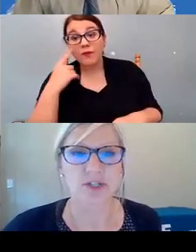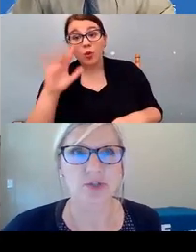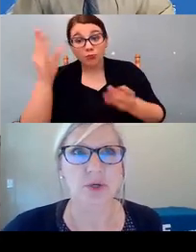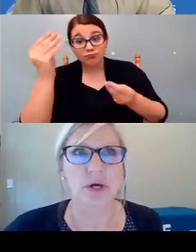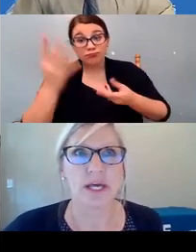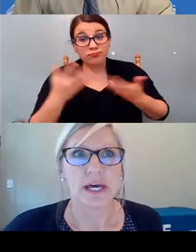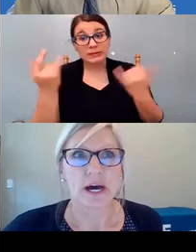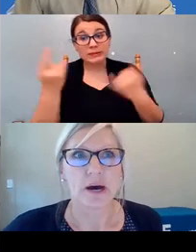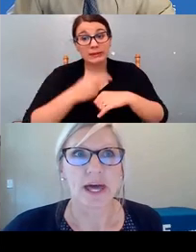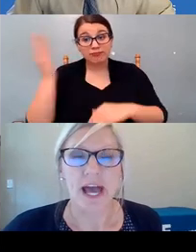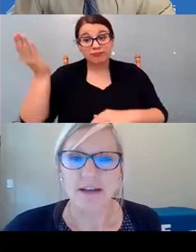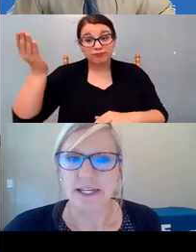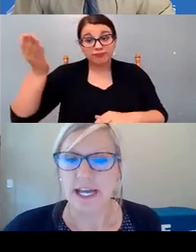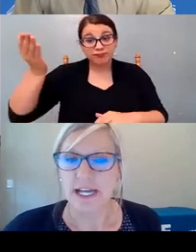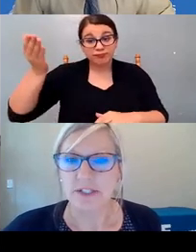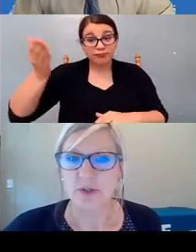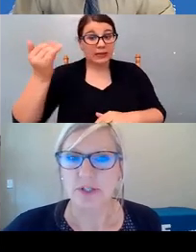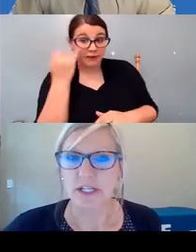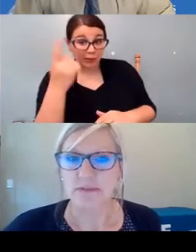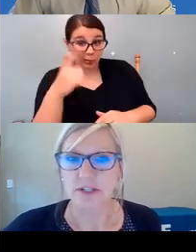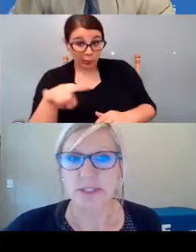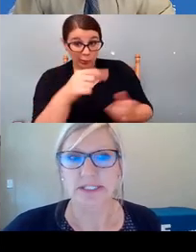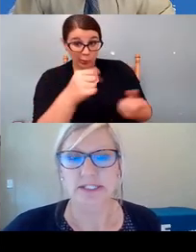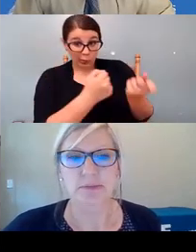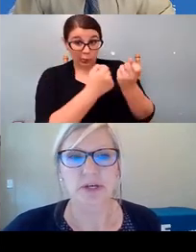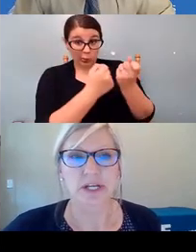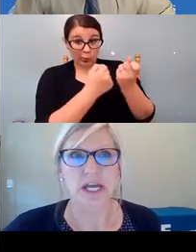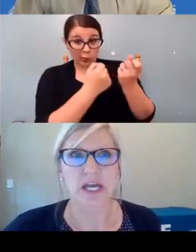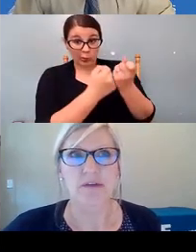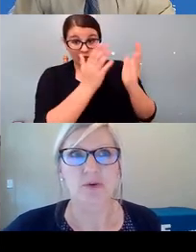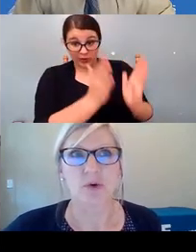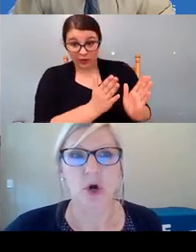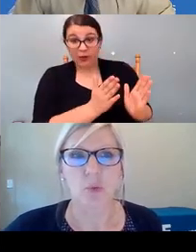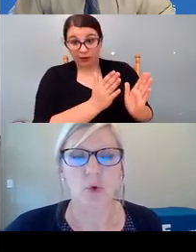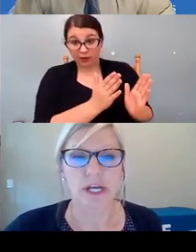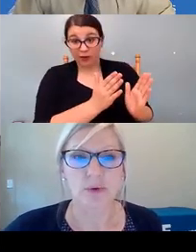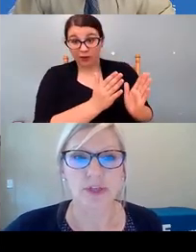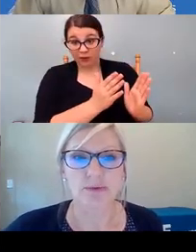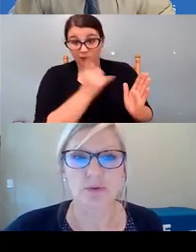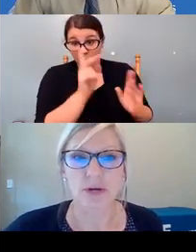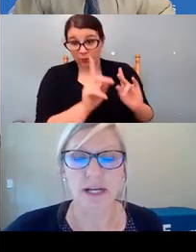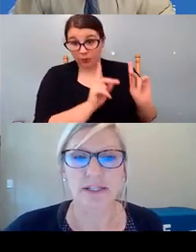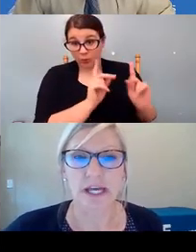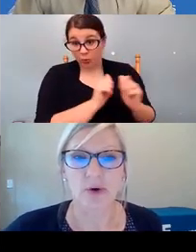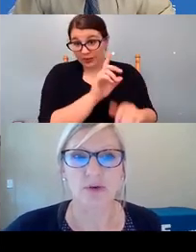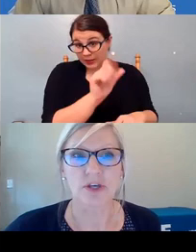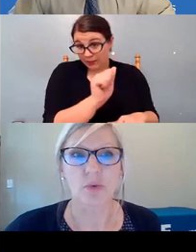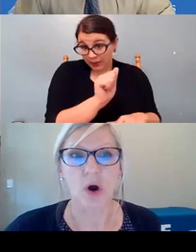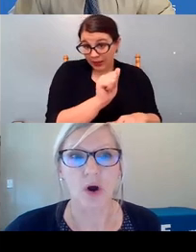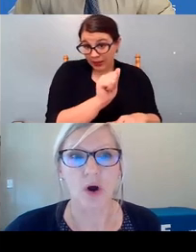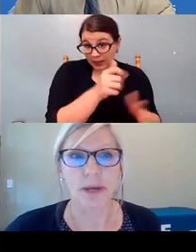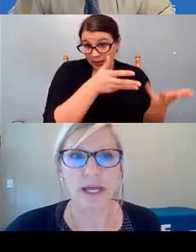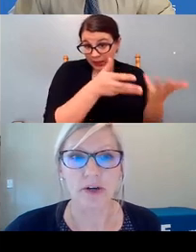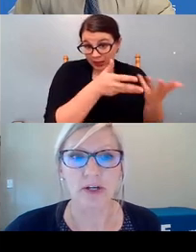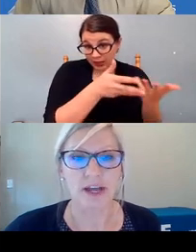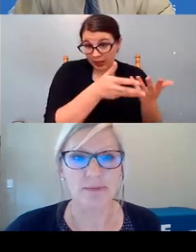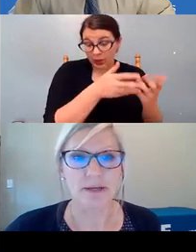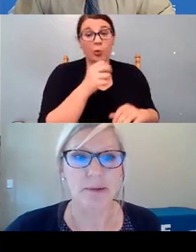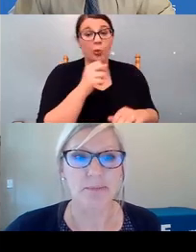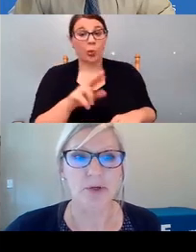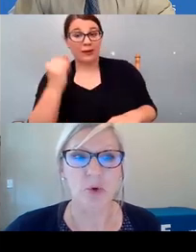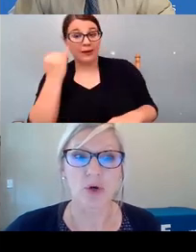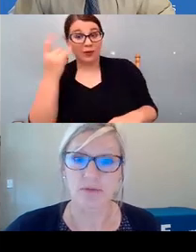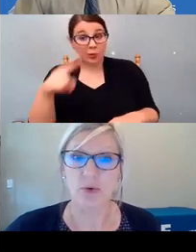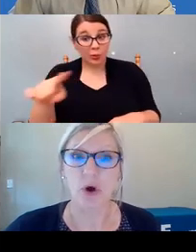an individual that advocates for individuals with disability, if you are working with them directly, or if you are a parent, a